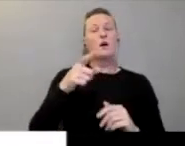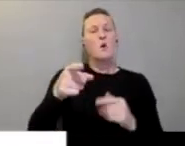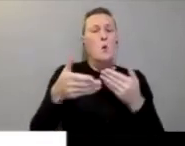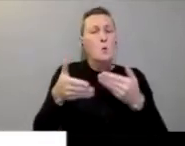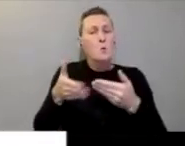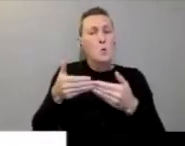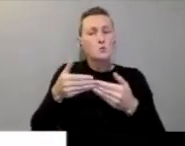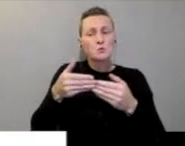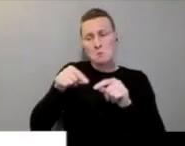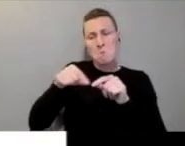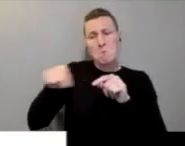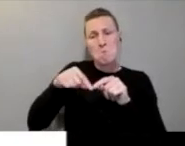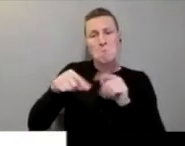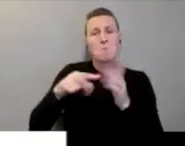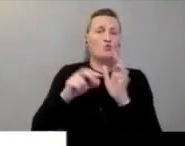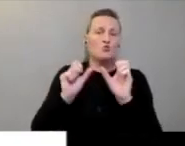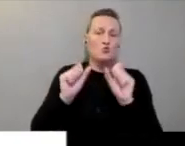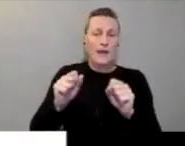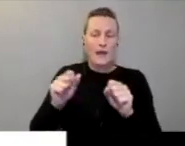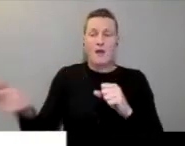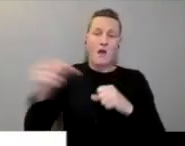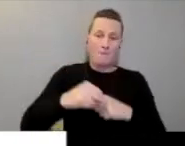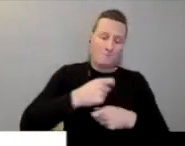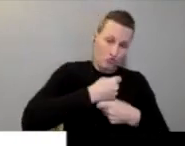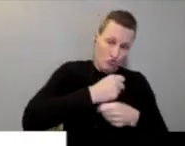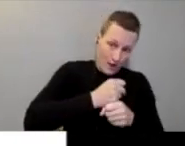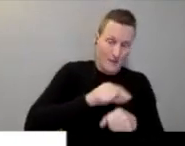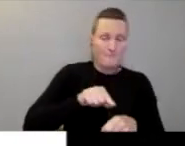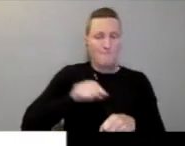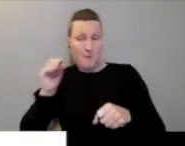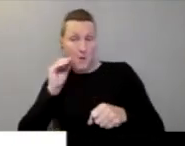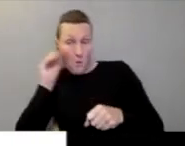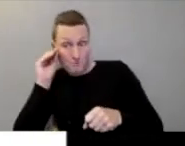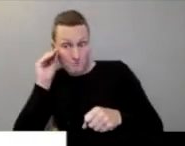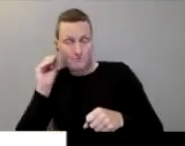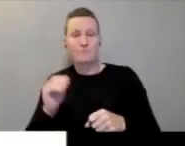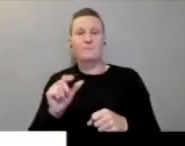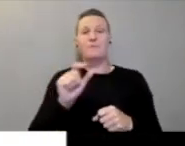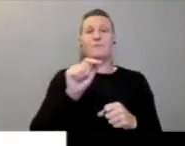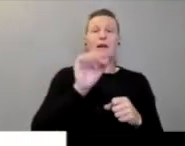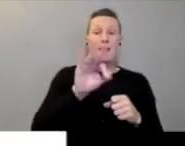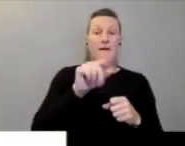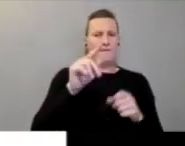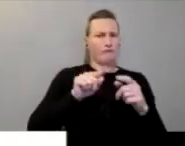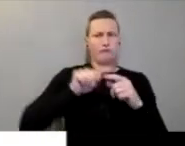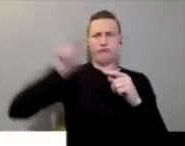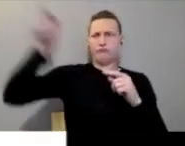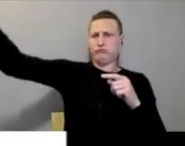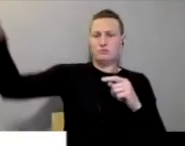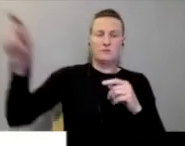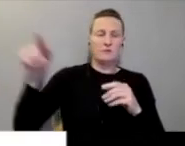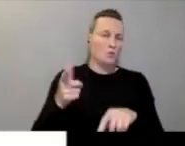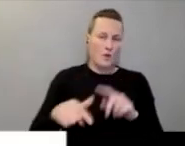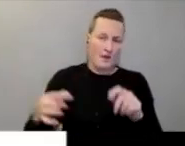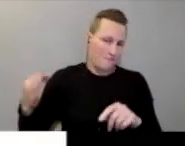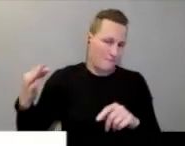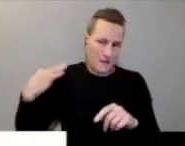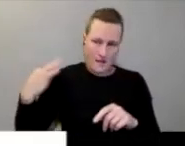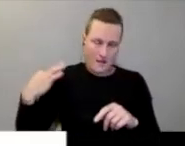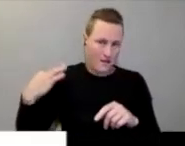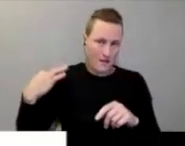wouldn't be eligible for a TAC funded project because you're not inside of the city of Toronto. So that's the